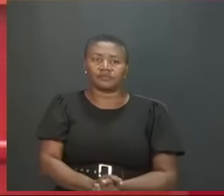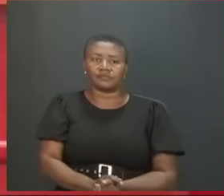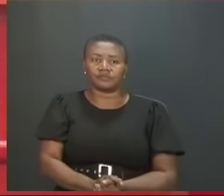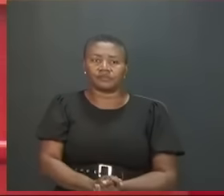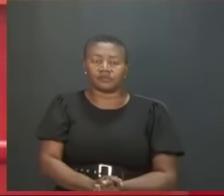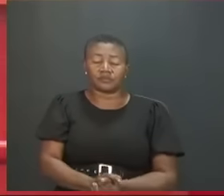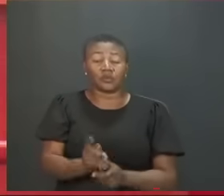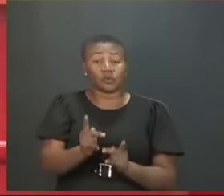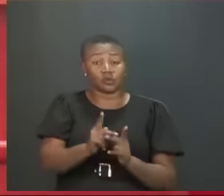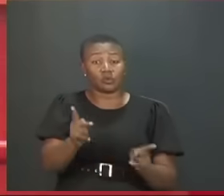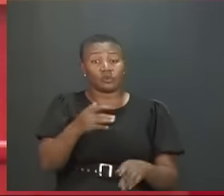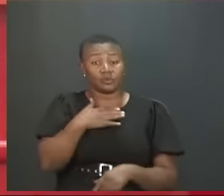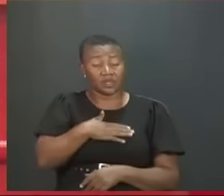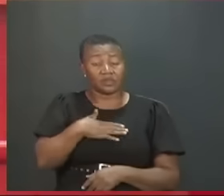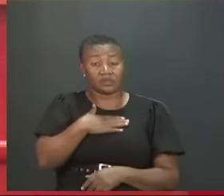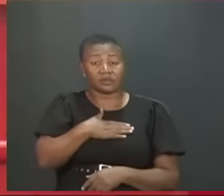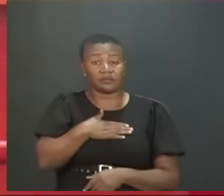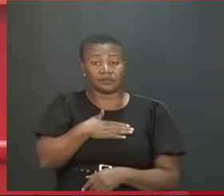So please,